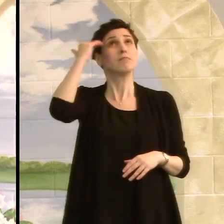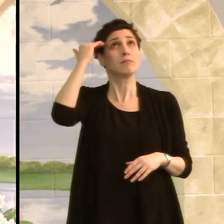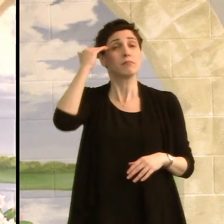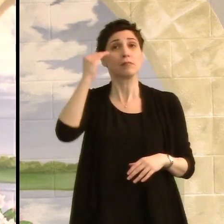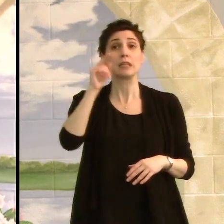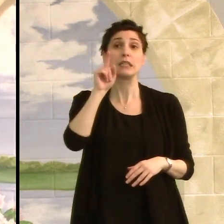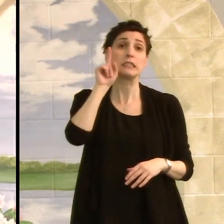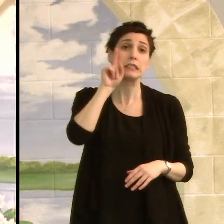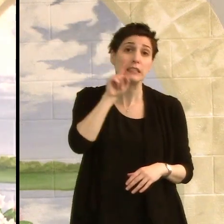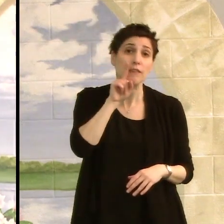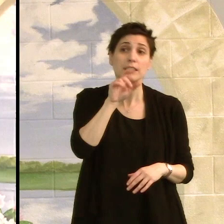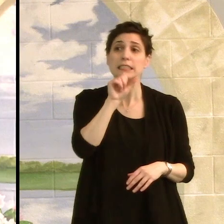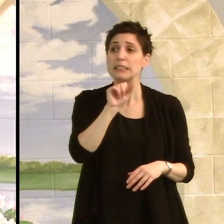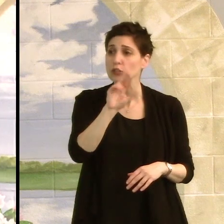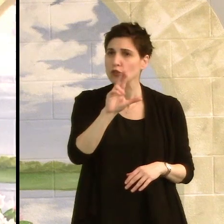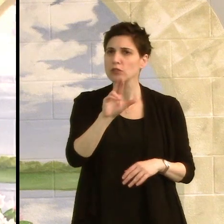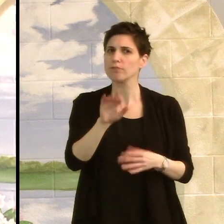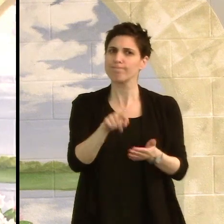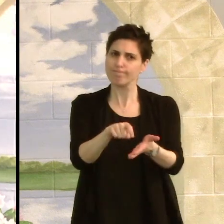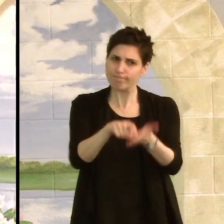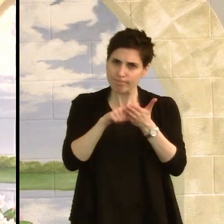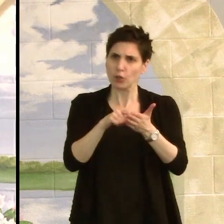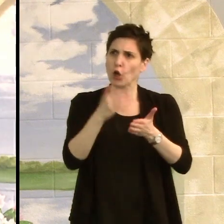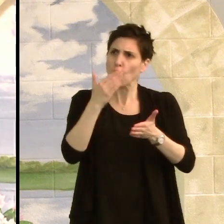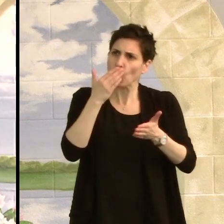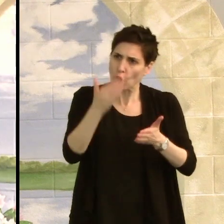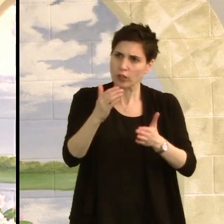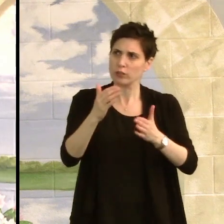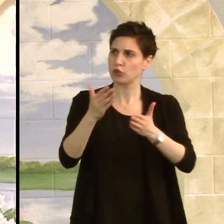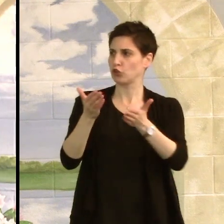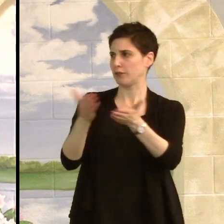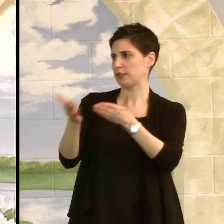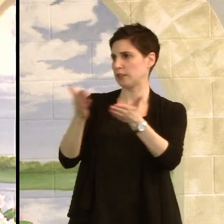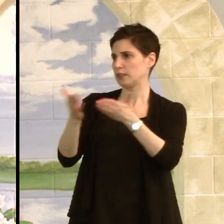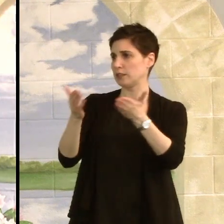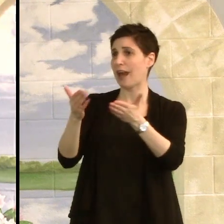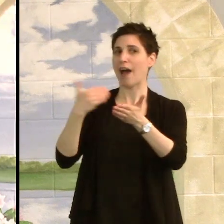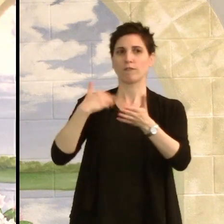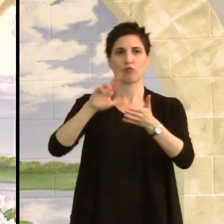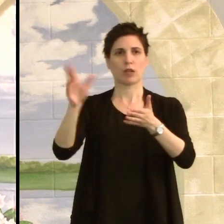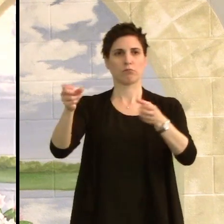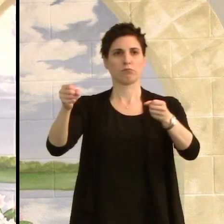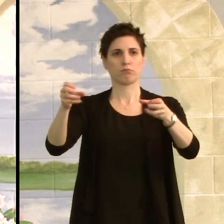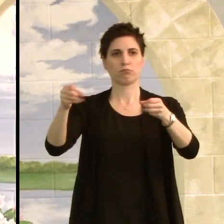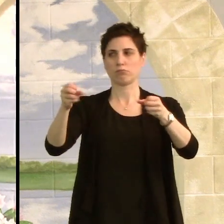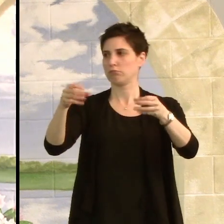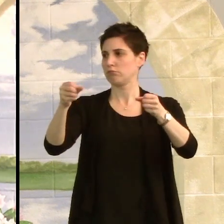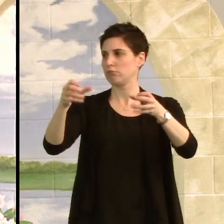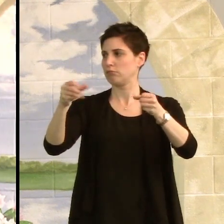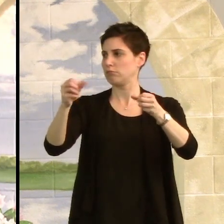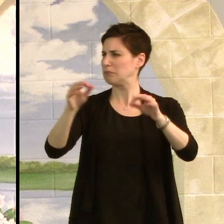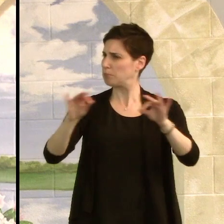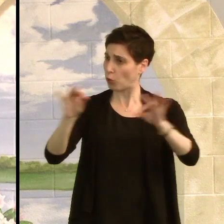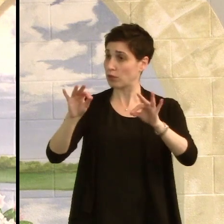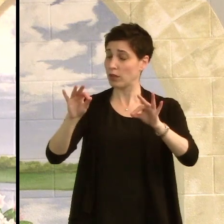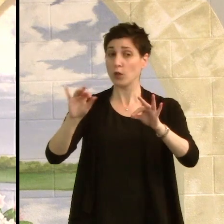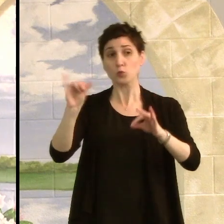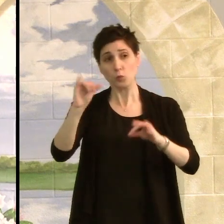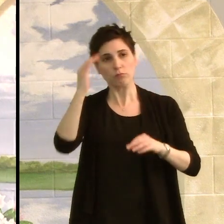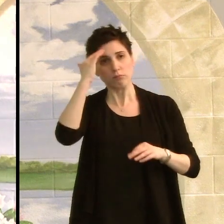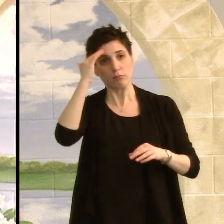rich and deaf friendly. And we know that it's important for deaf seniors to help each other.